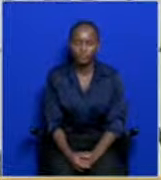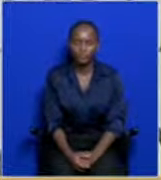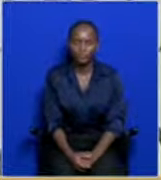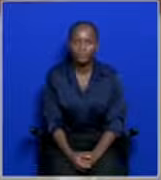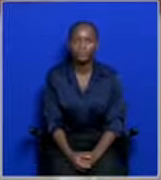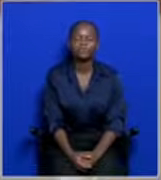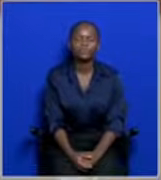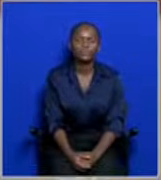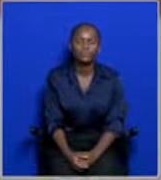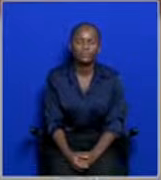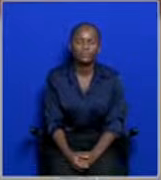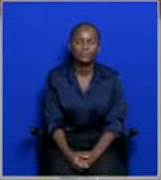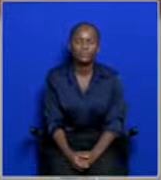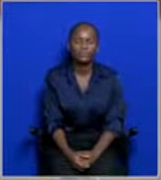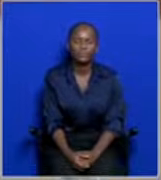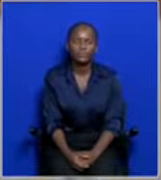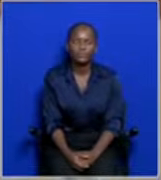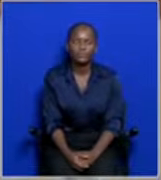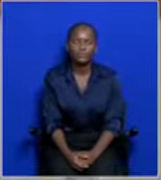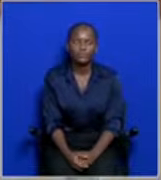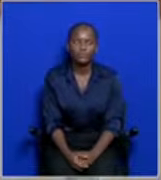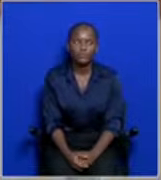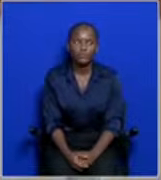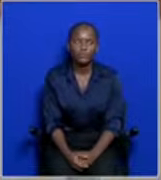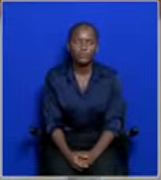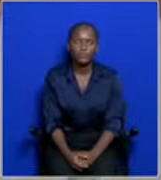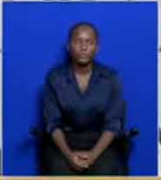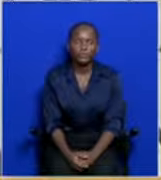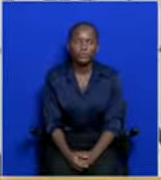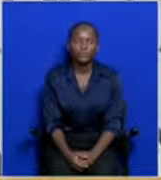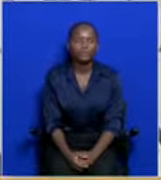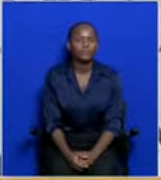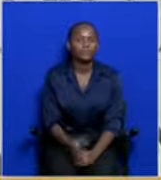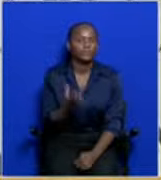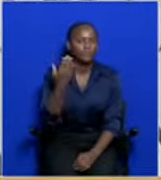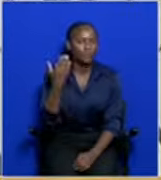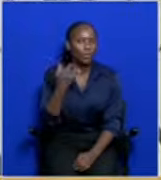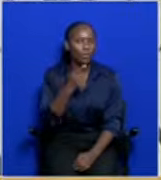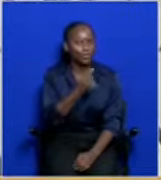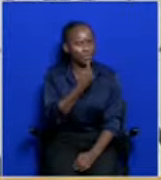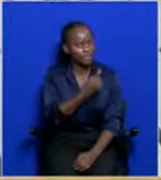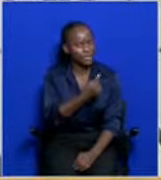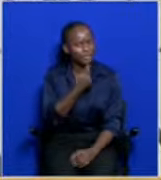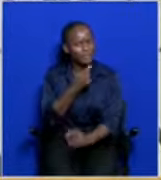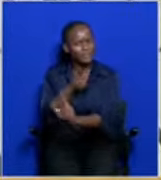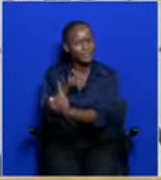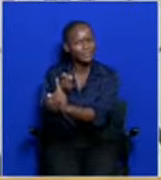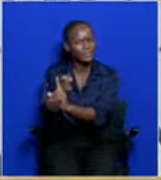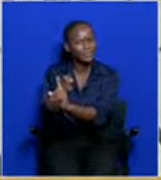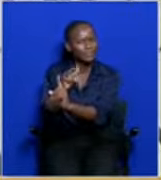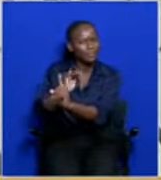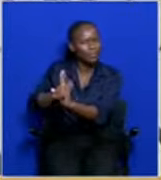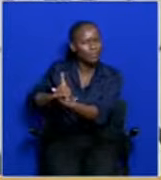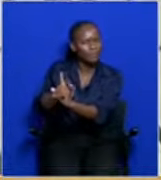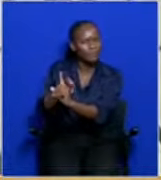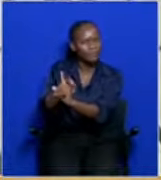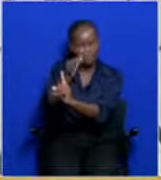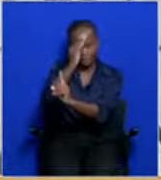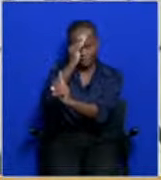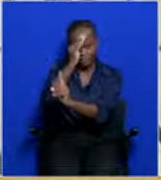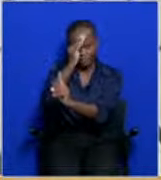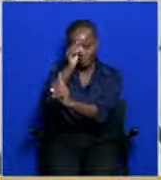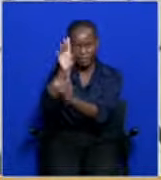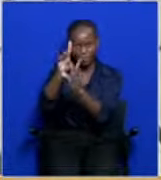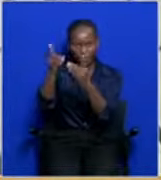entire docket to Ms. Binel, you said? Binel within Mutse- the Integrity and